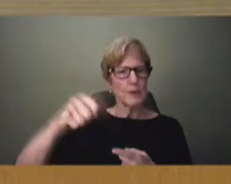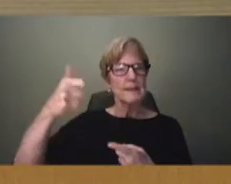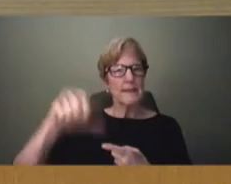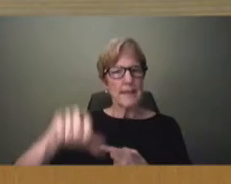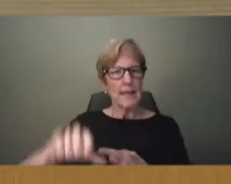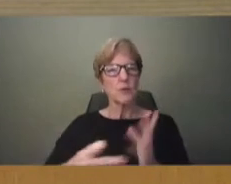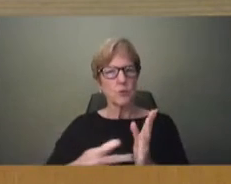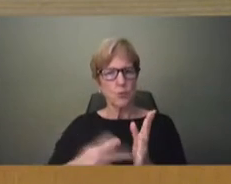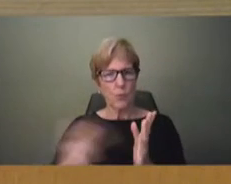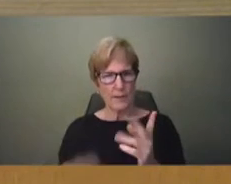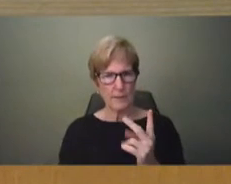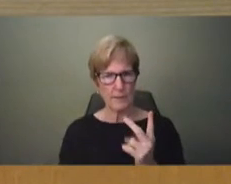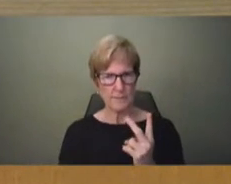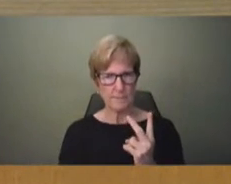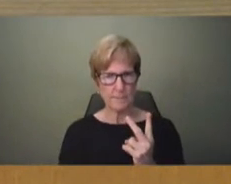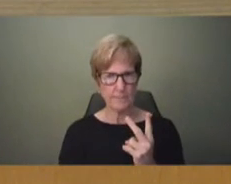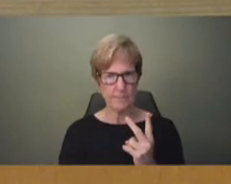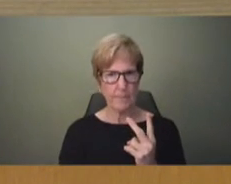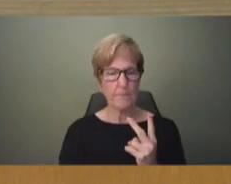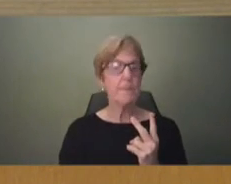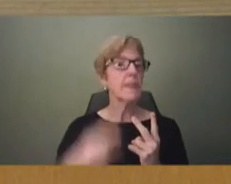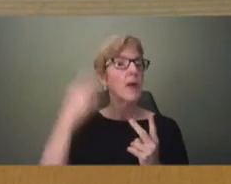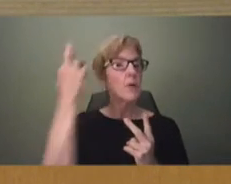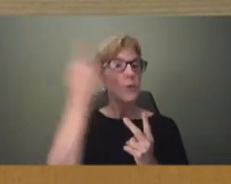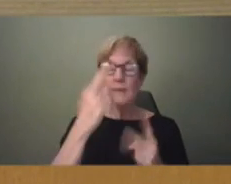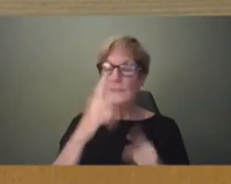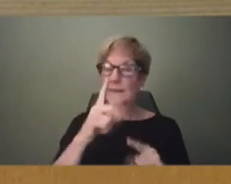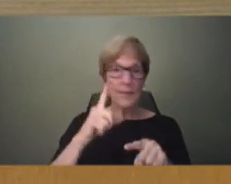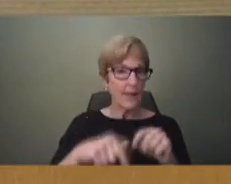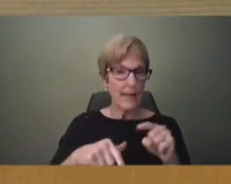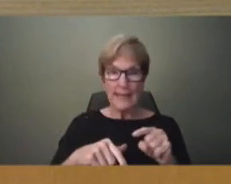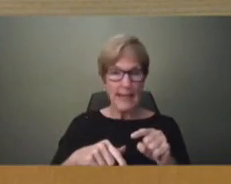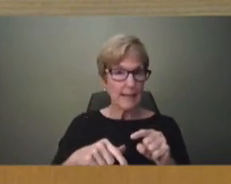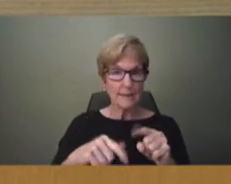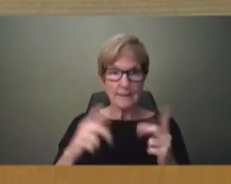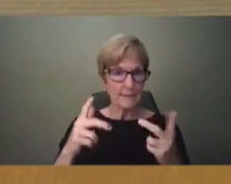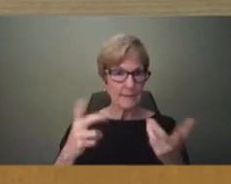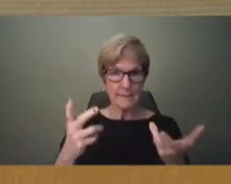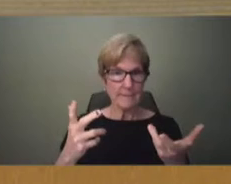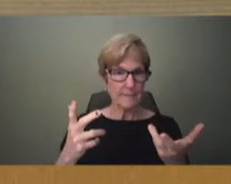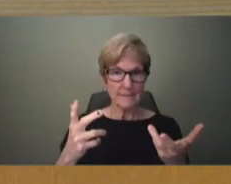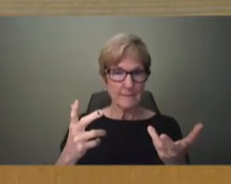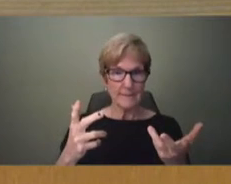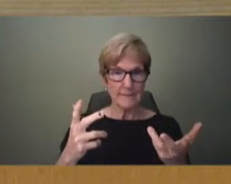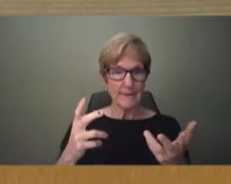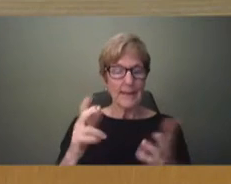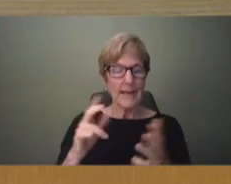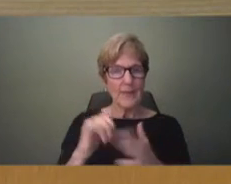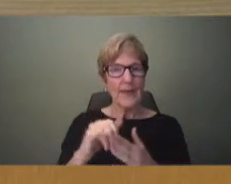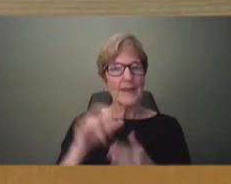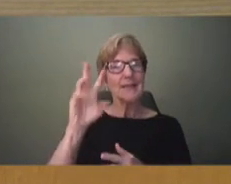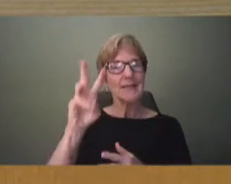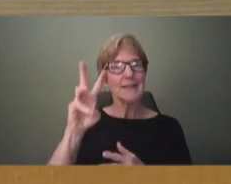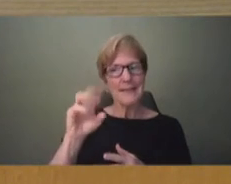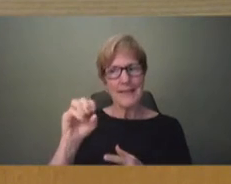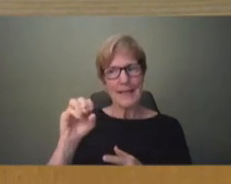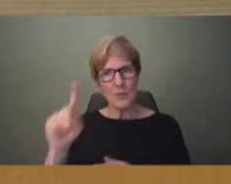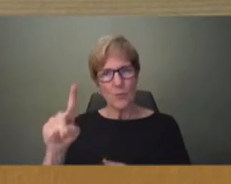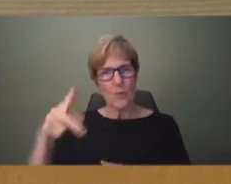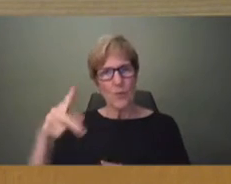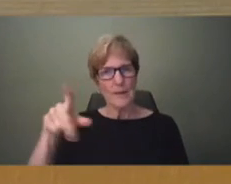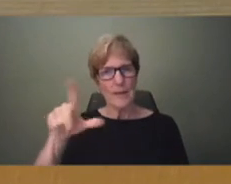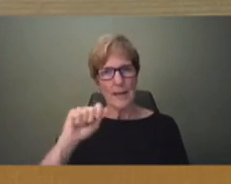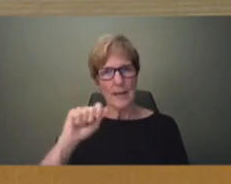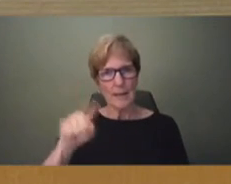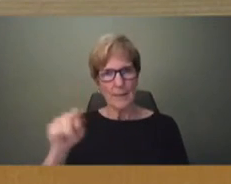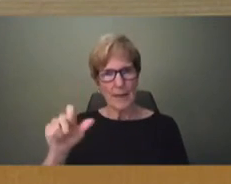times uh the reason they can't go come off with their their address their address is 601 the plaz they can't get